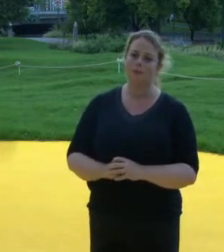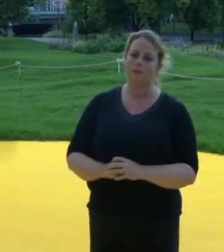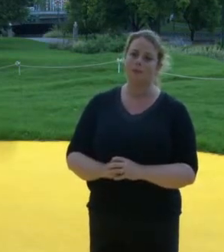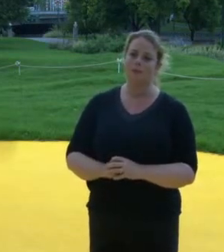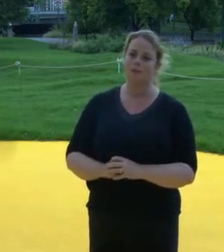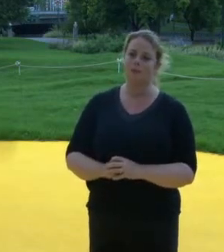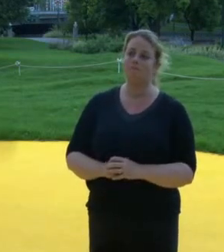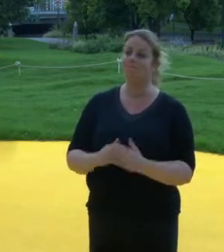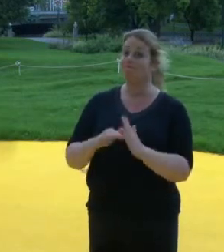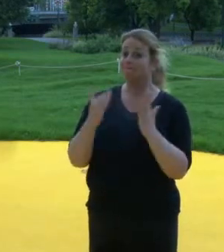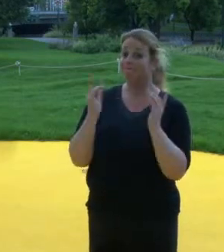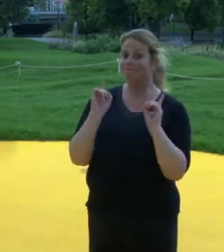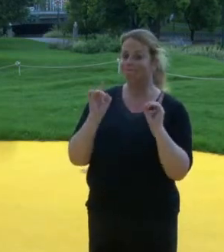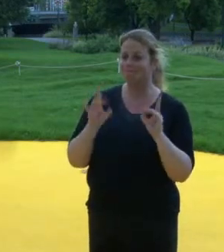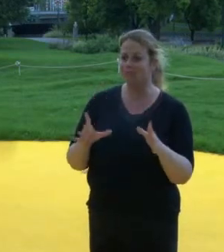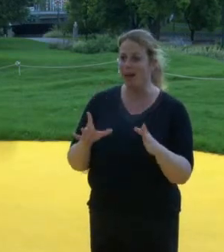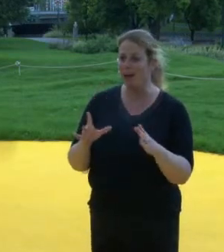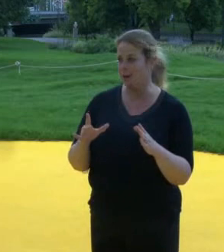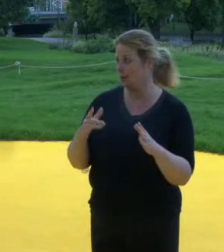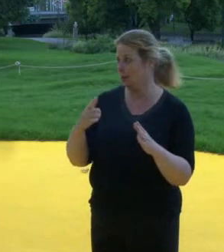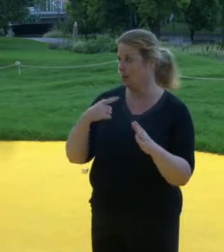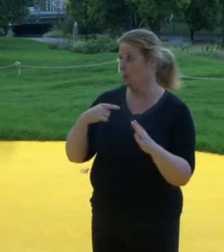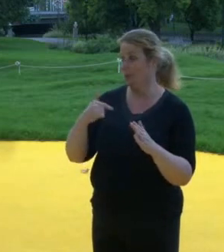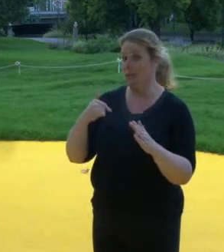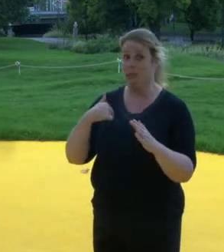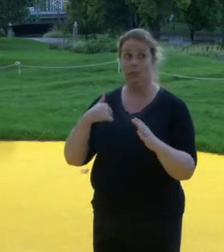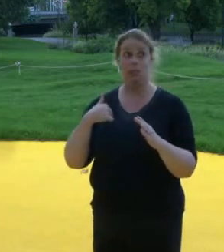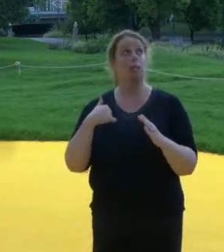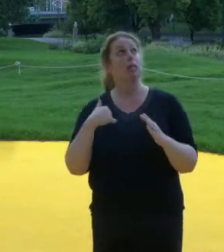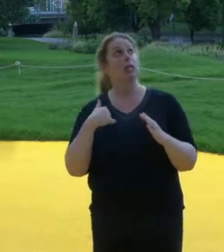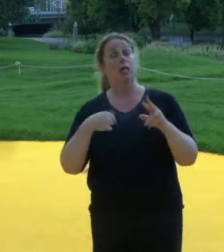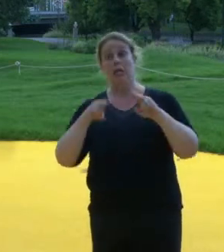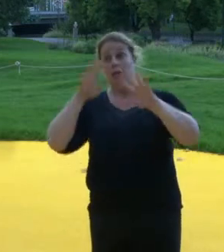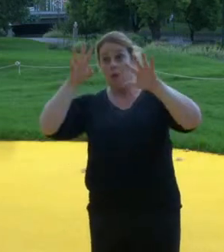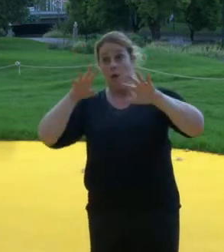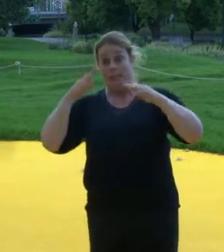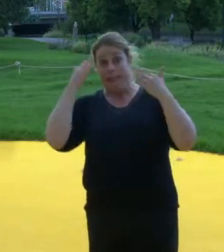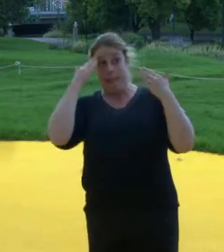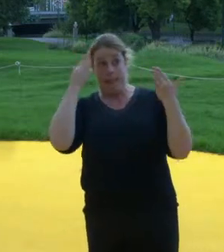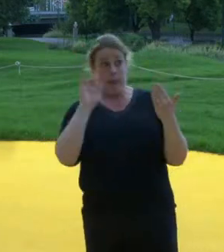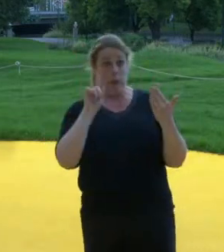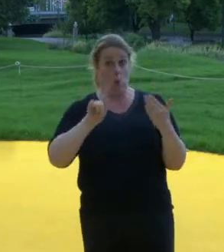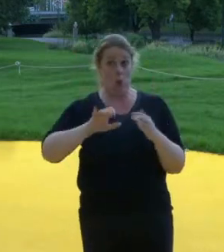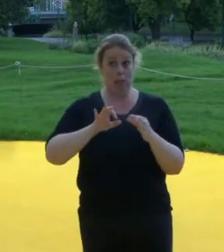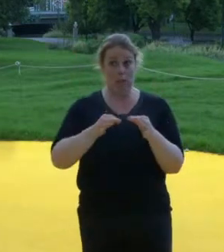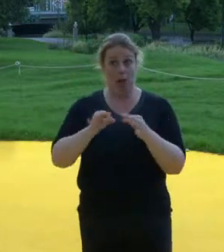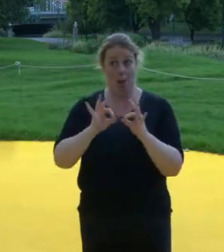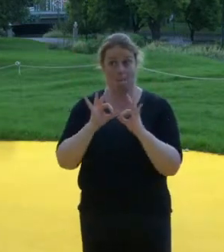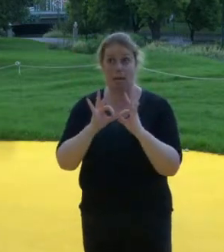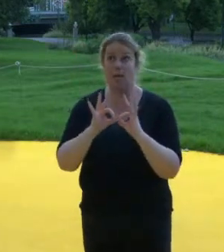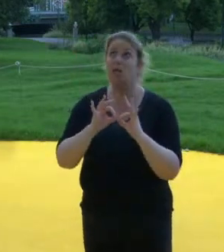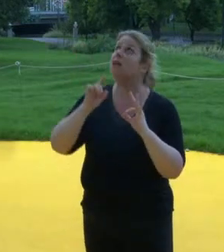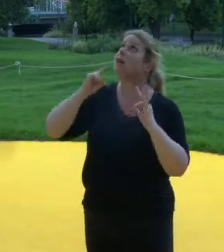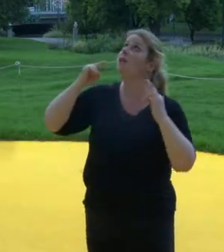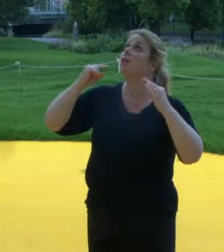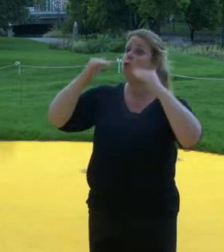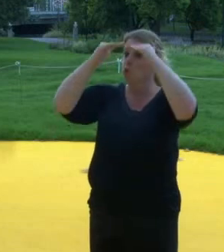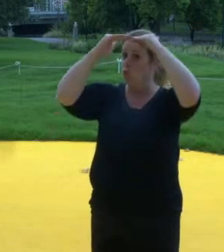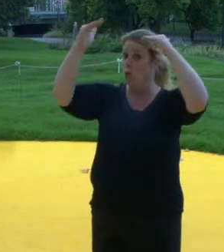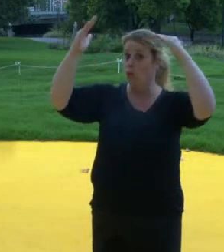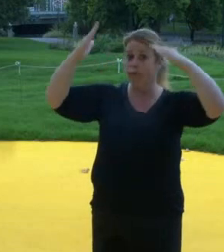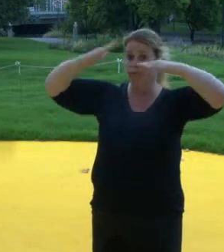Let's get into it, because I don't have a contingency plan. And I'm not sure if the roof comes down here.